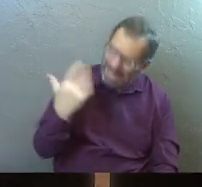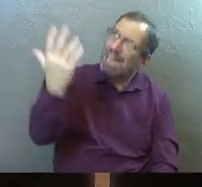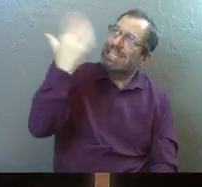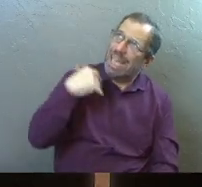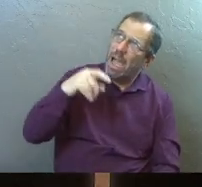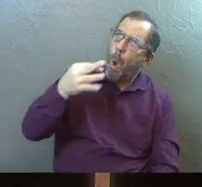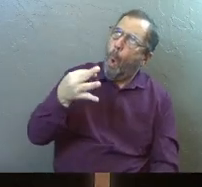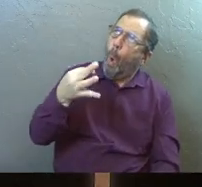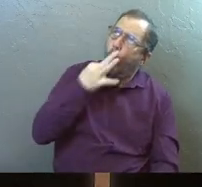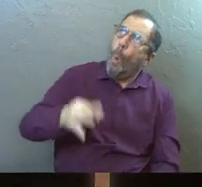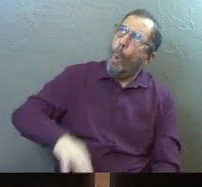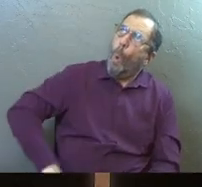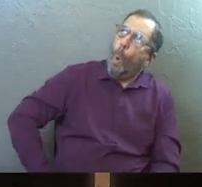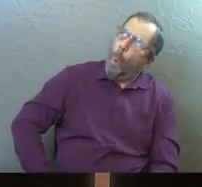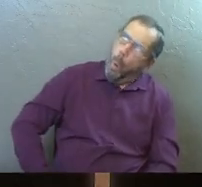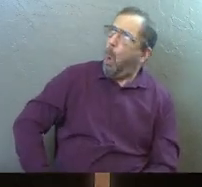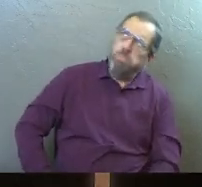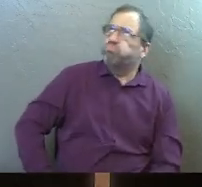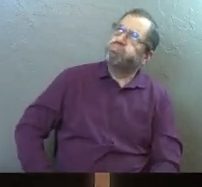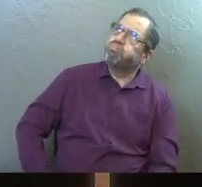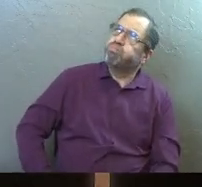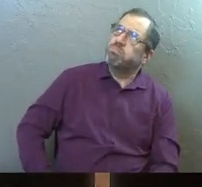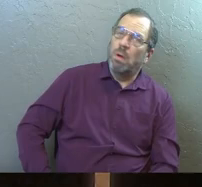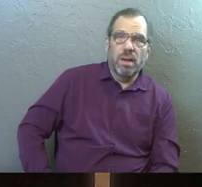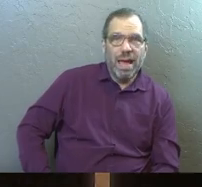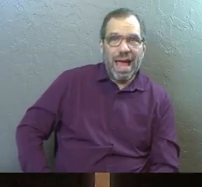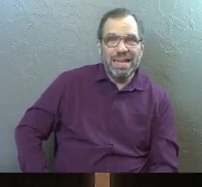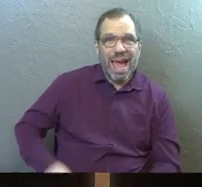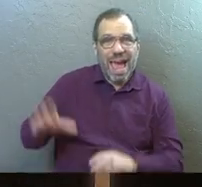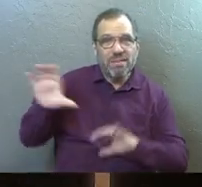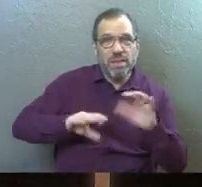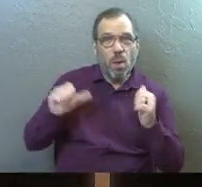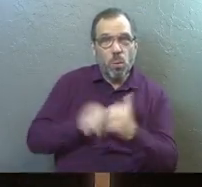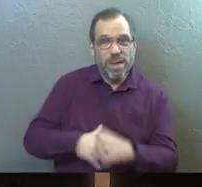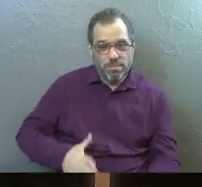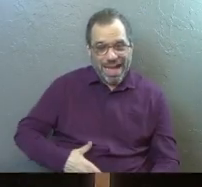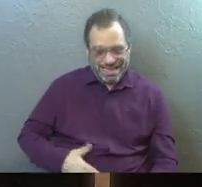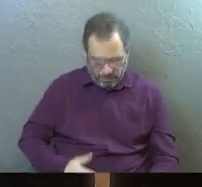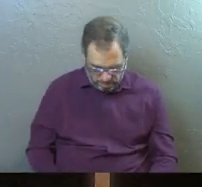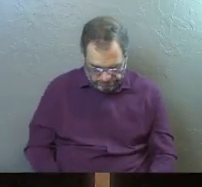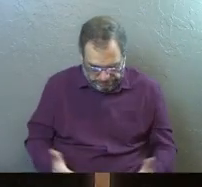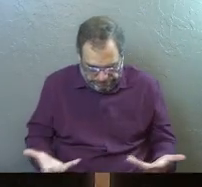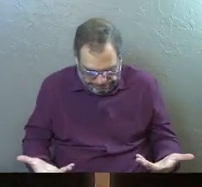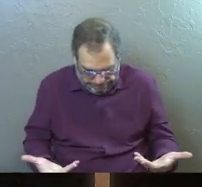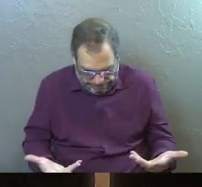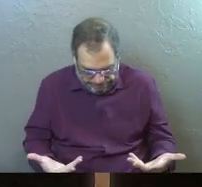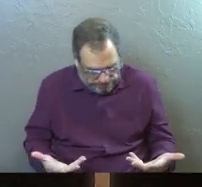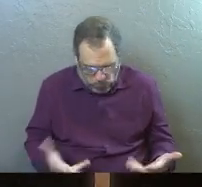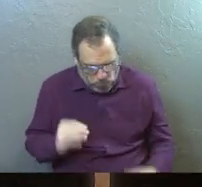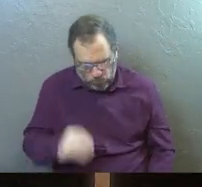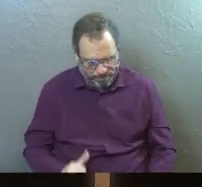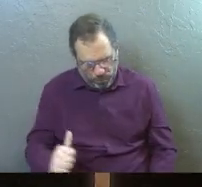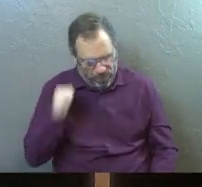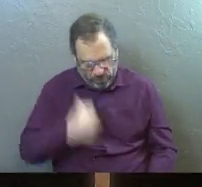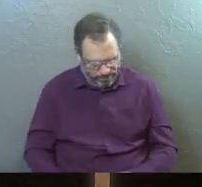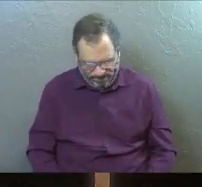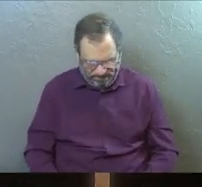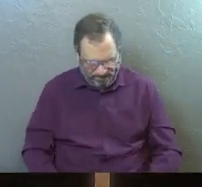demands? How dare you? And to be in that conversation with my own stomach and to say, I refuse.